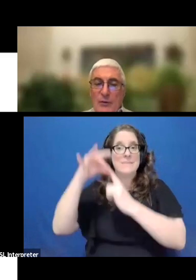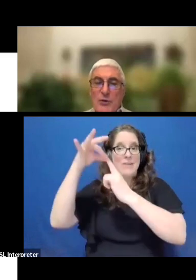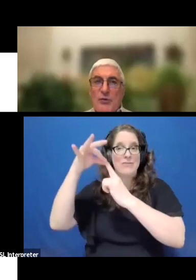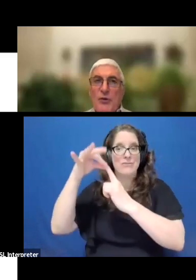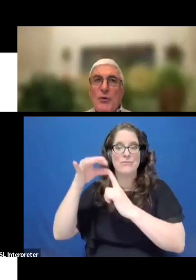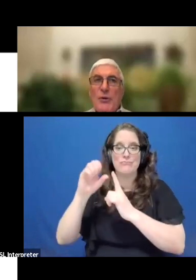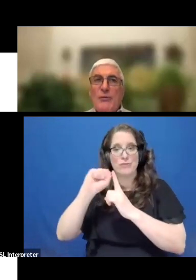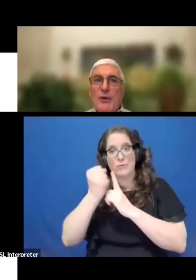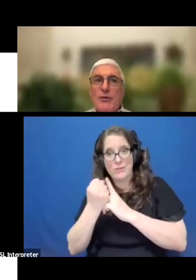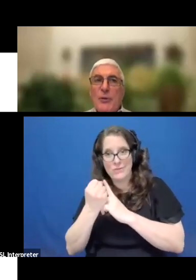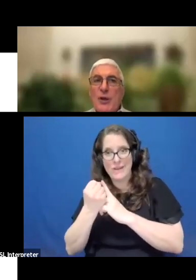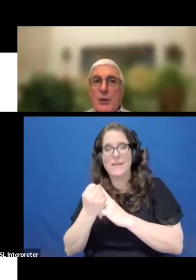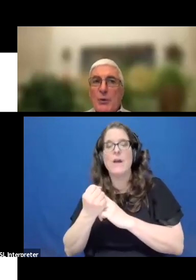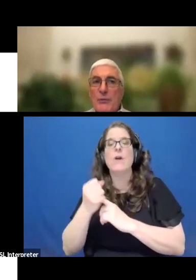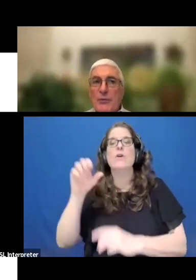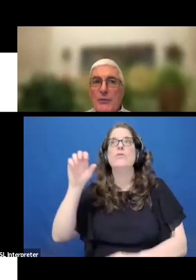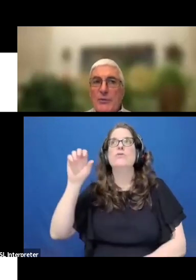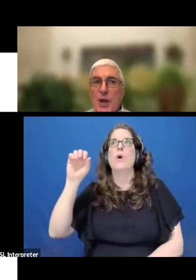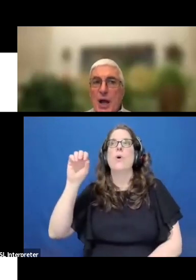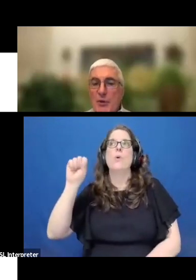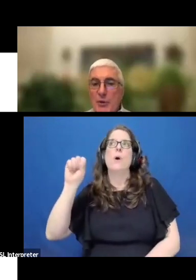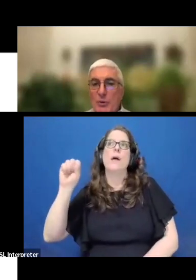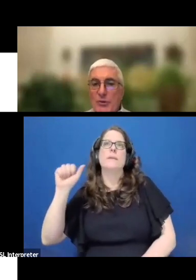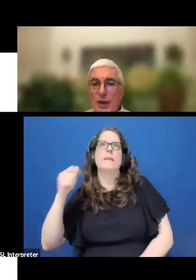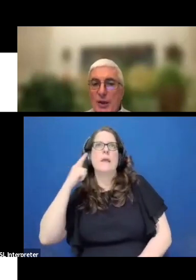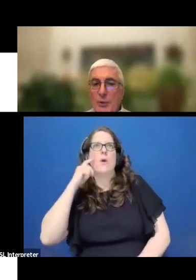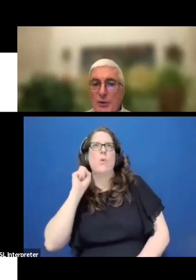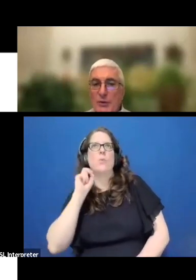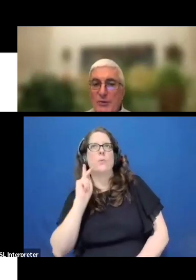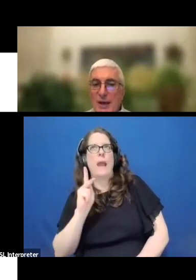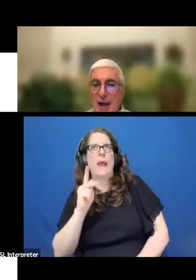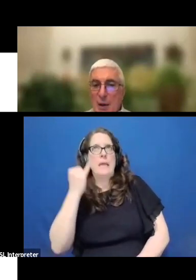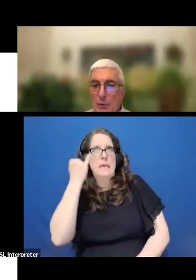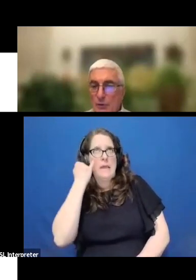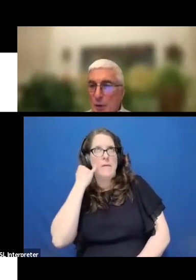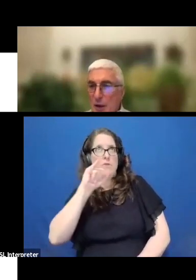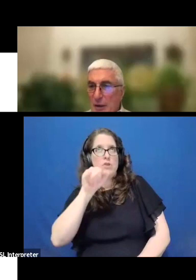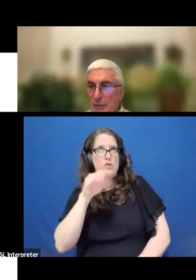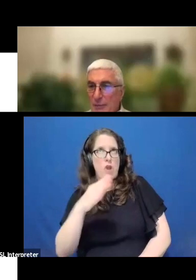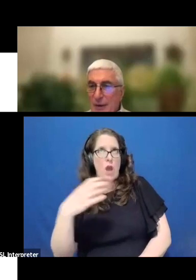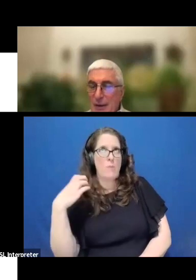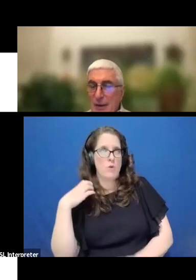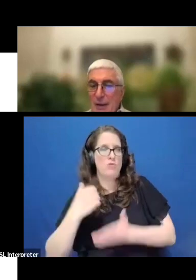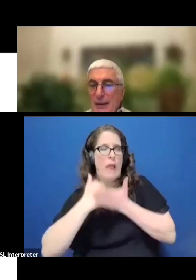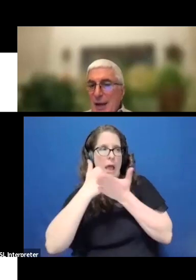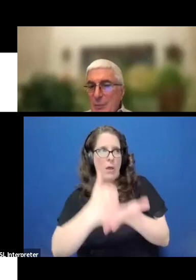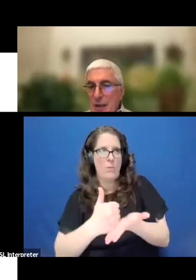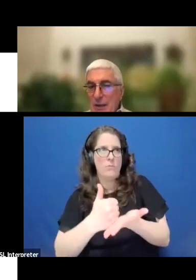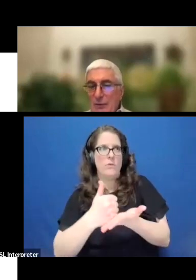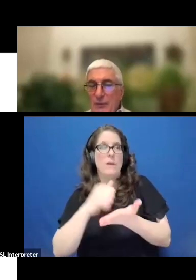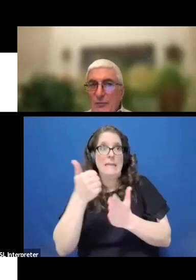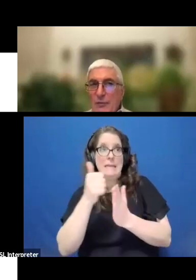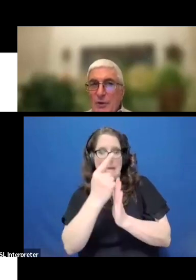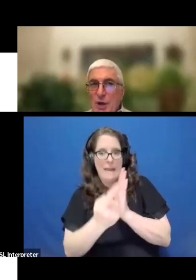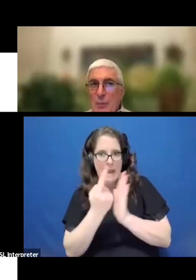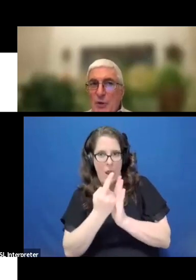And Social Security figures, okay, well, if the job coach is helping her 10 hours a month, that means the job coach